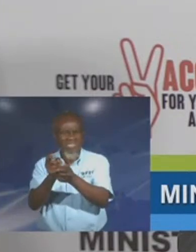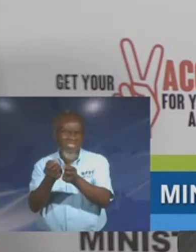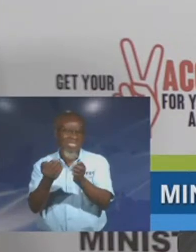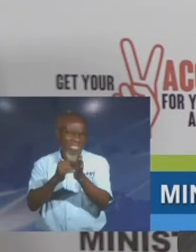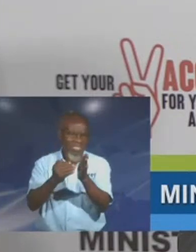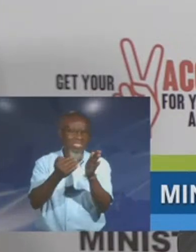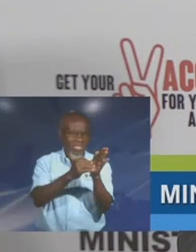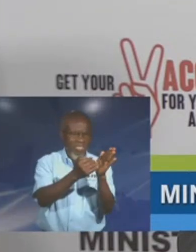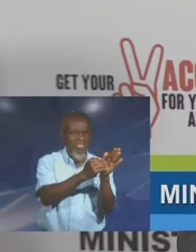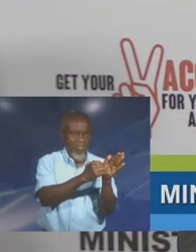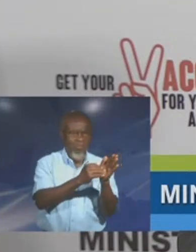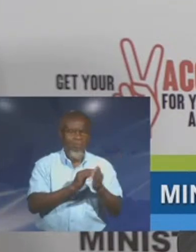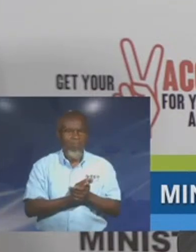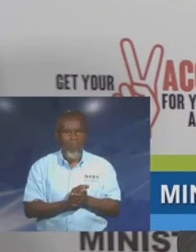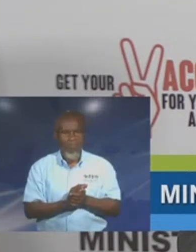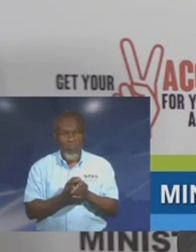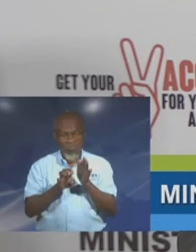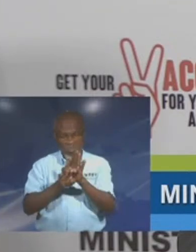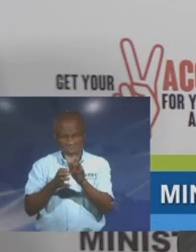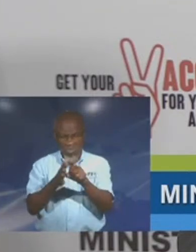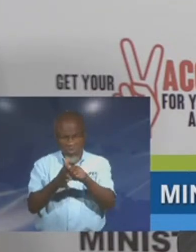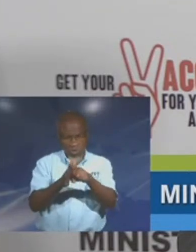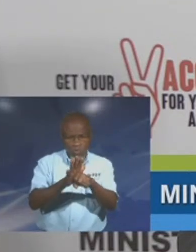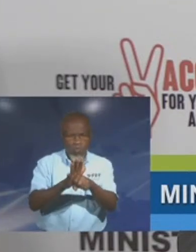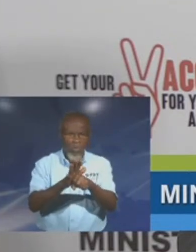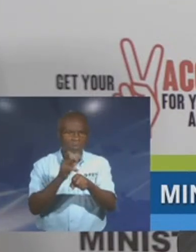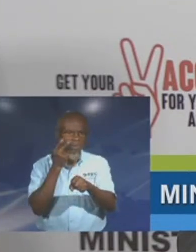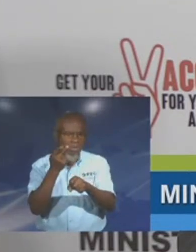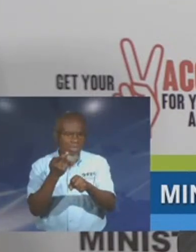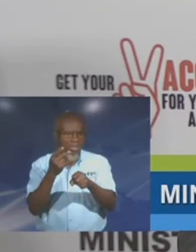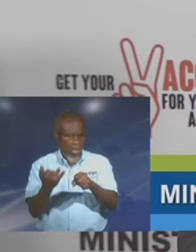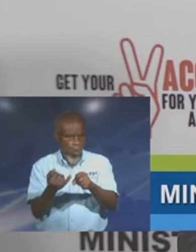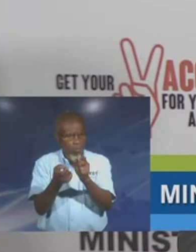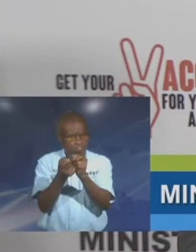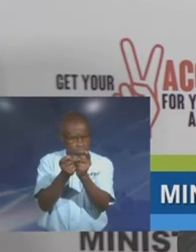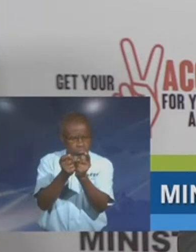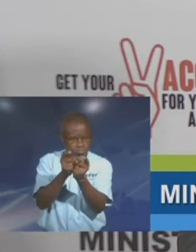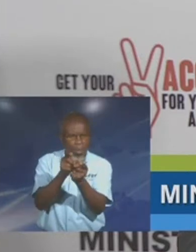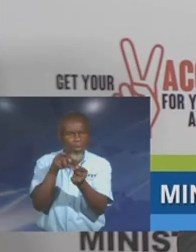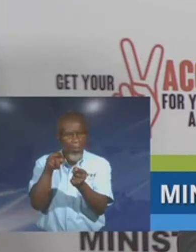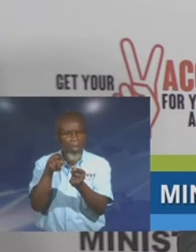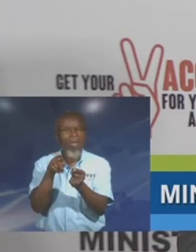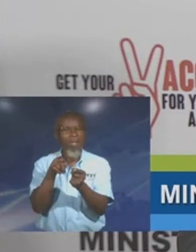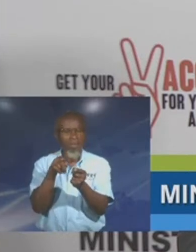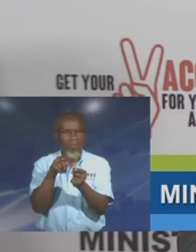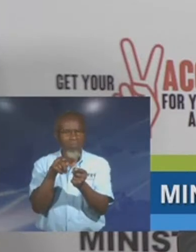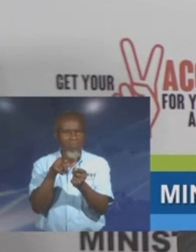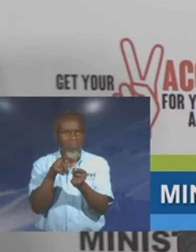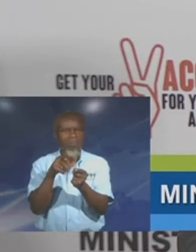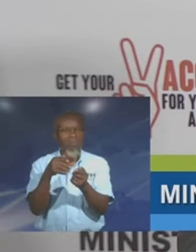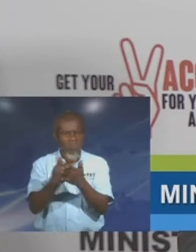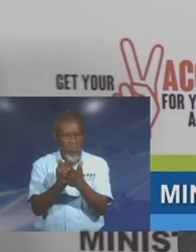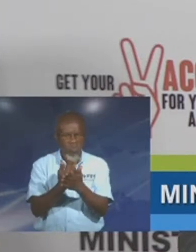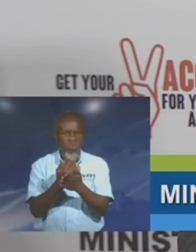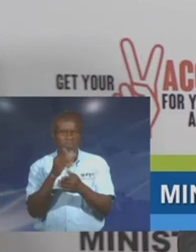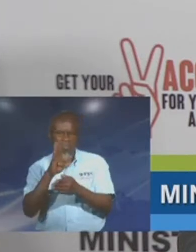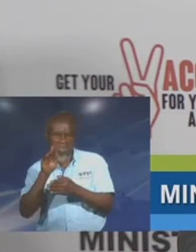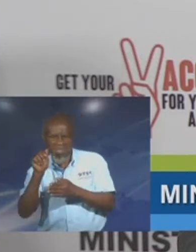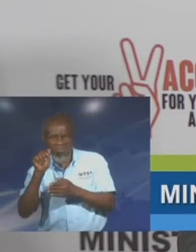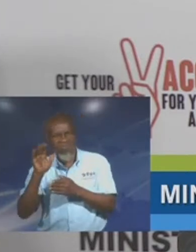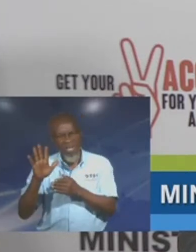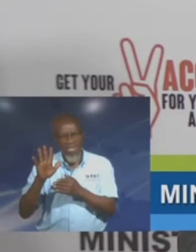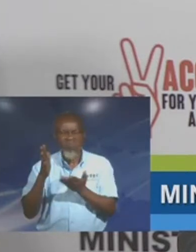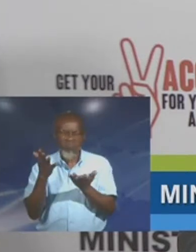with, for example in COVID, are the ones that are now determined as variants of concern. Generally speaking, they tend to have a